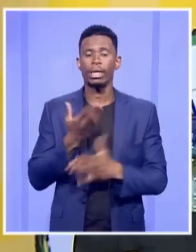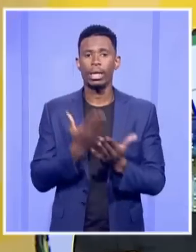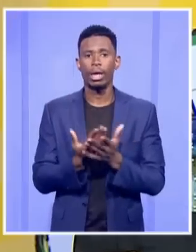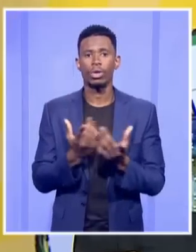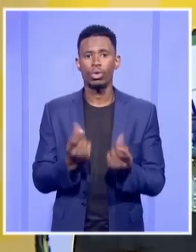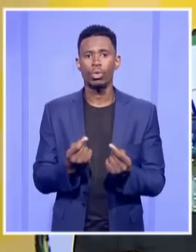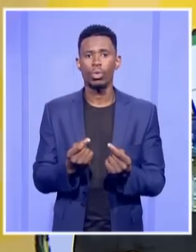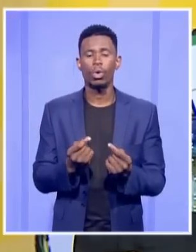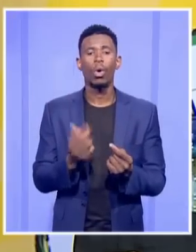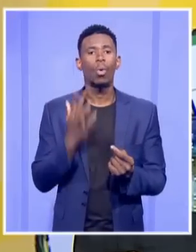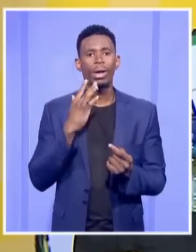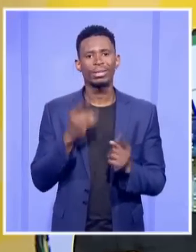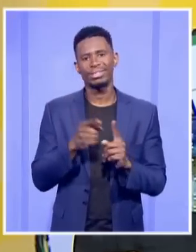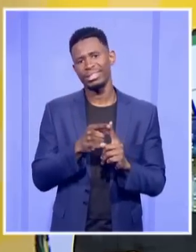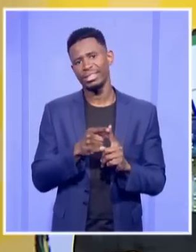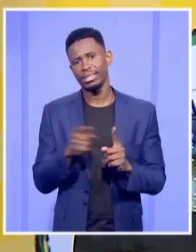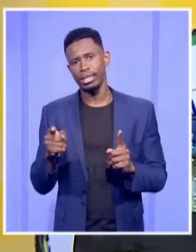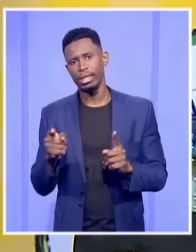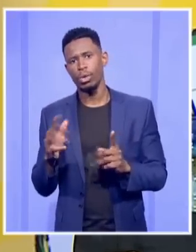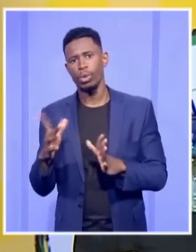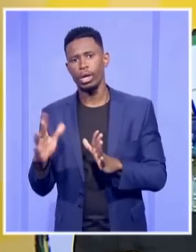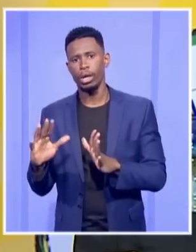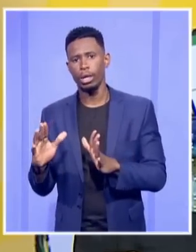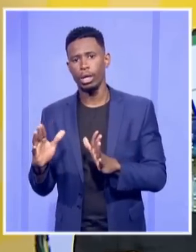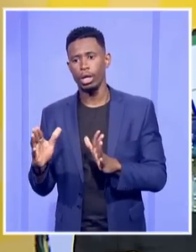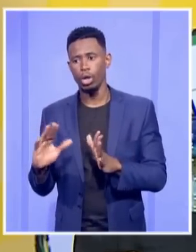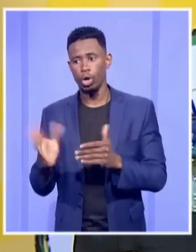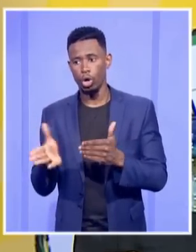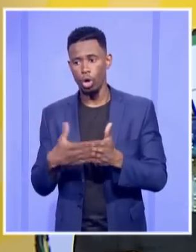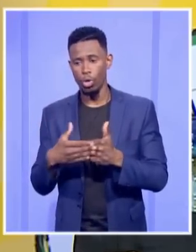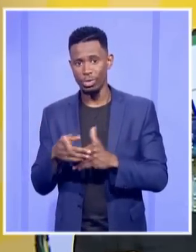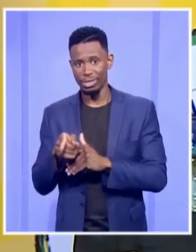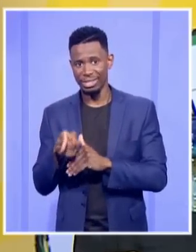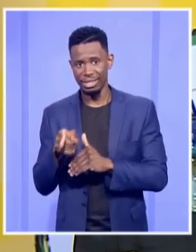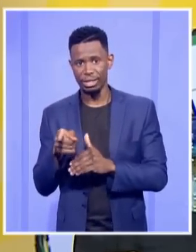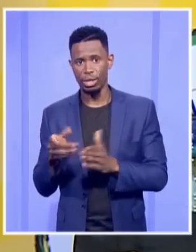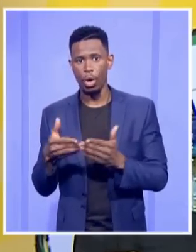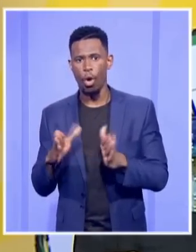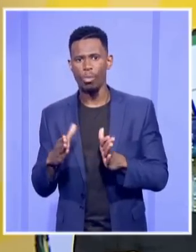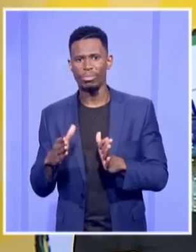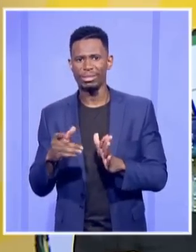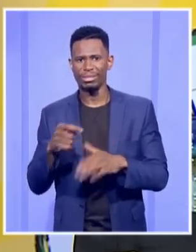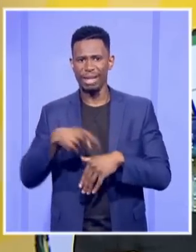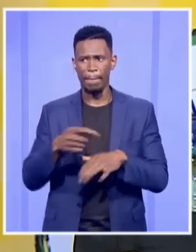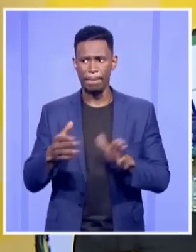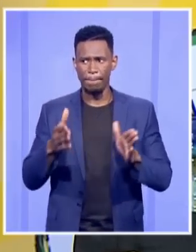we close the open session. It means